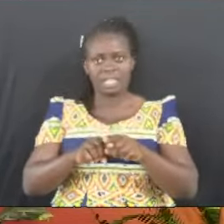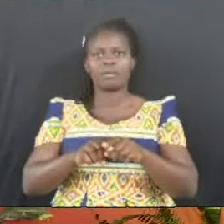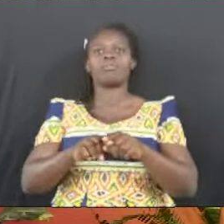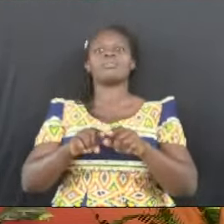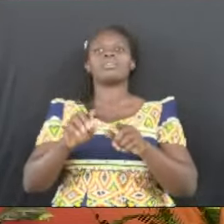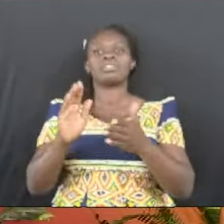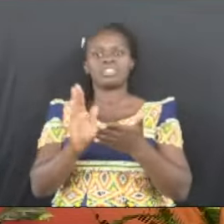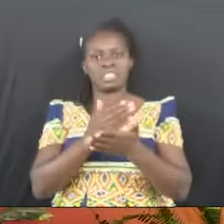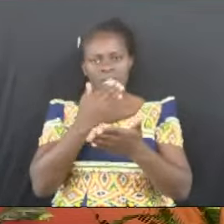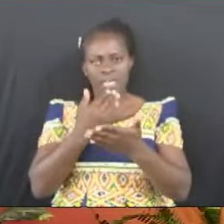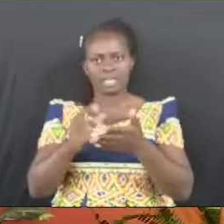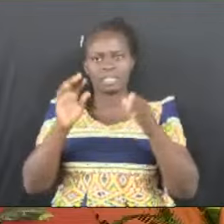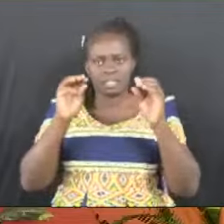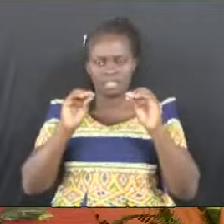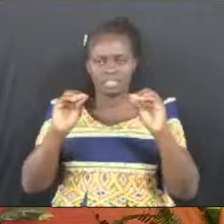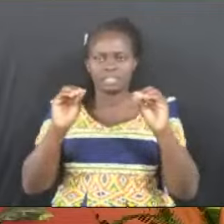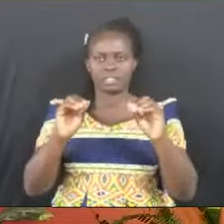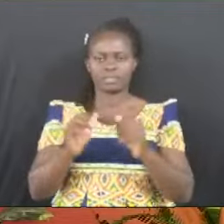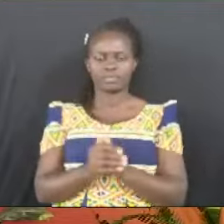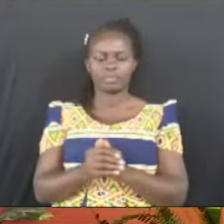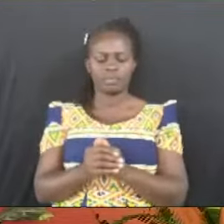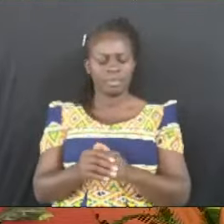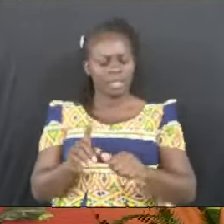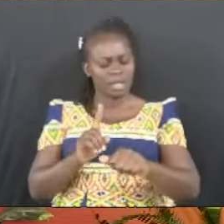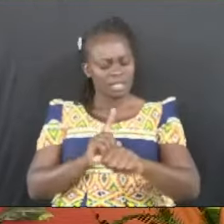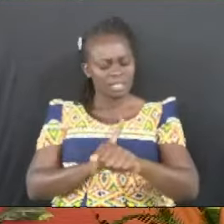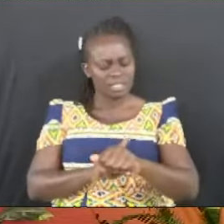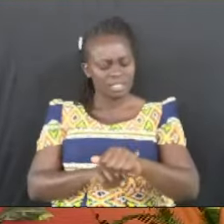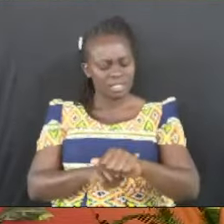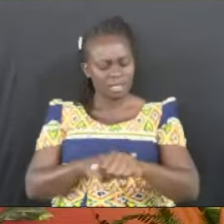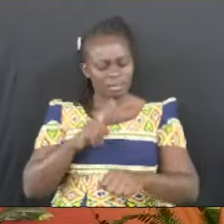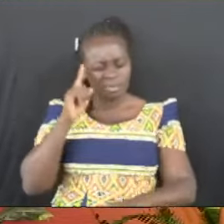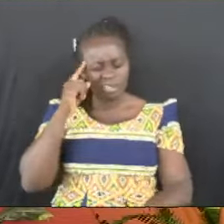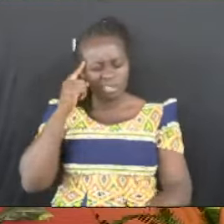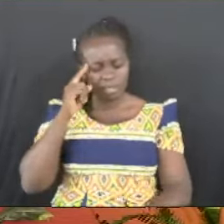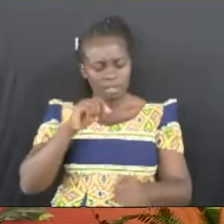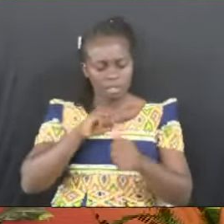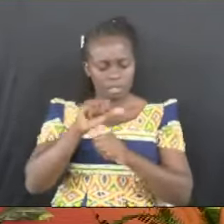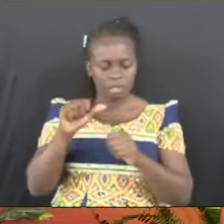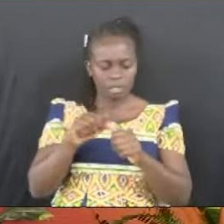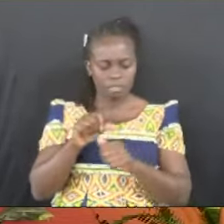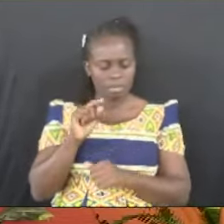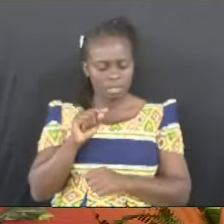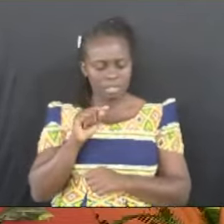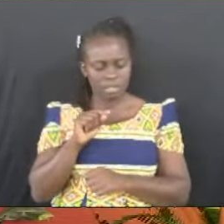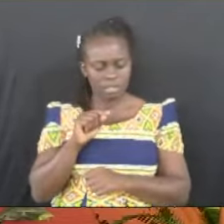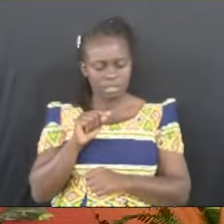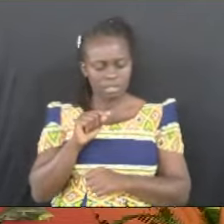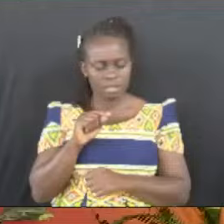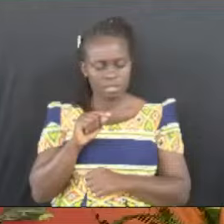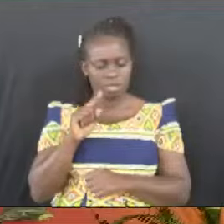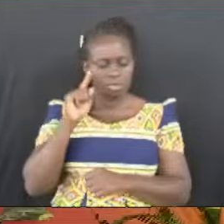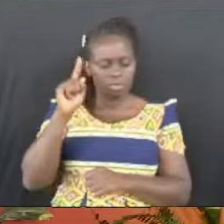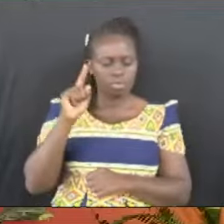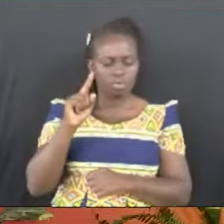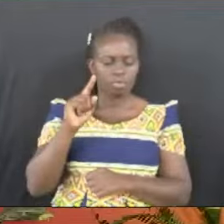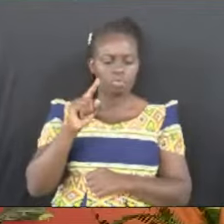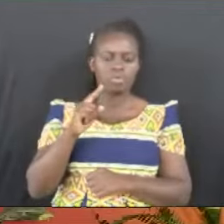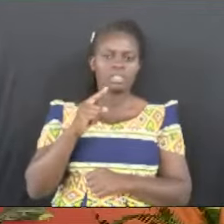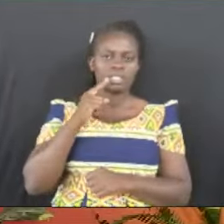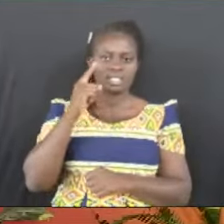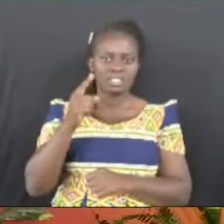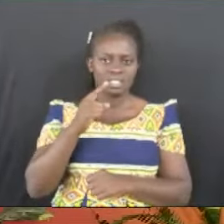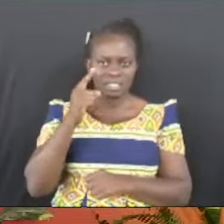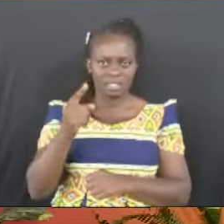lives as we relate with other human beings. Lord, you have talked to us that you have raised